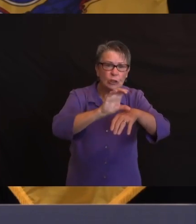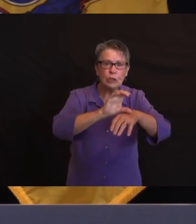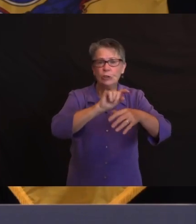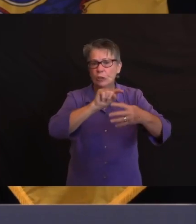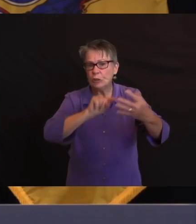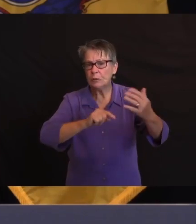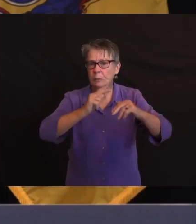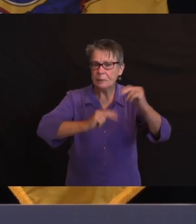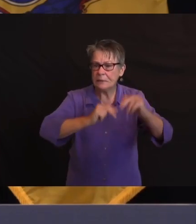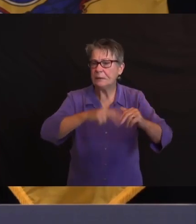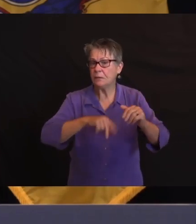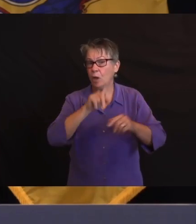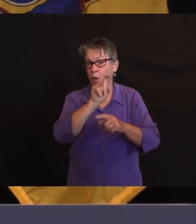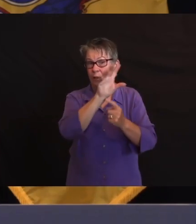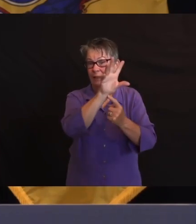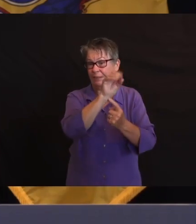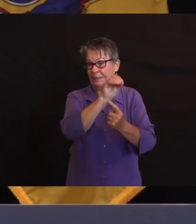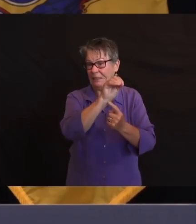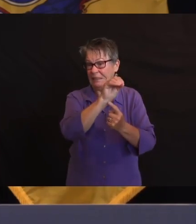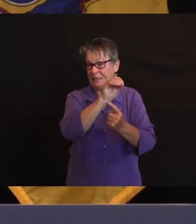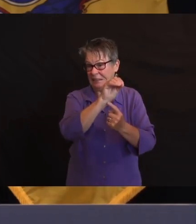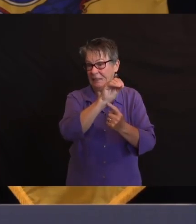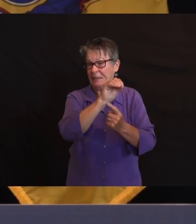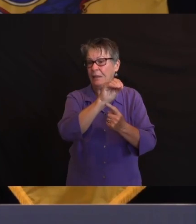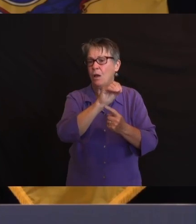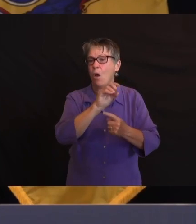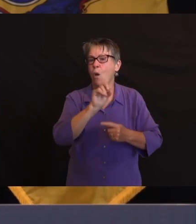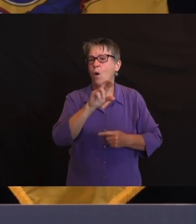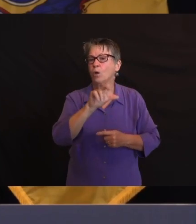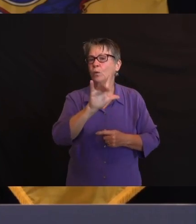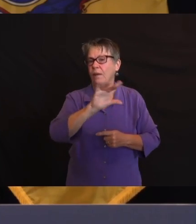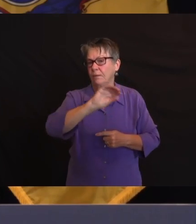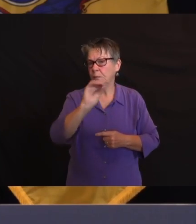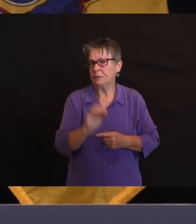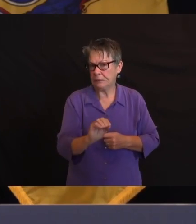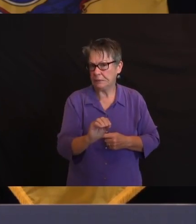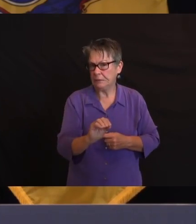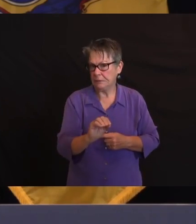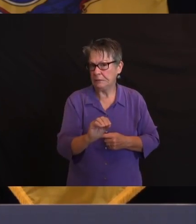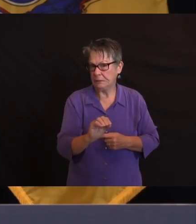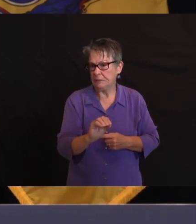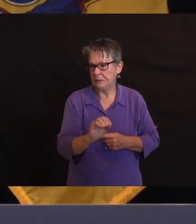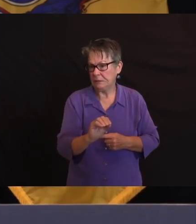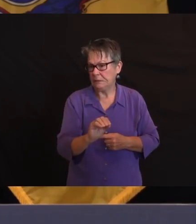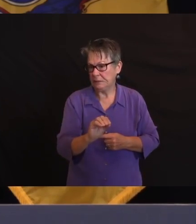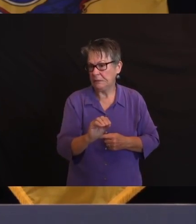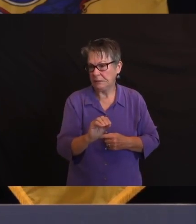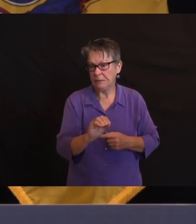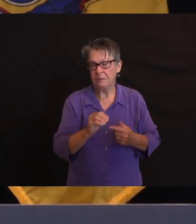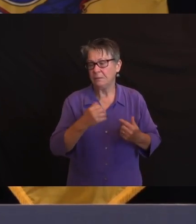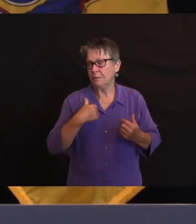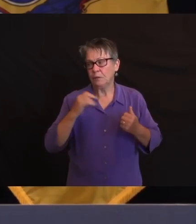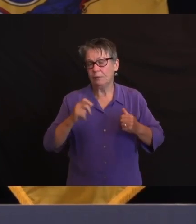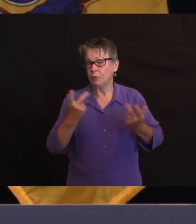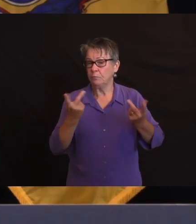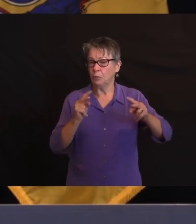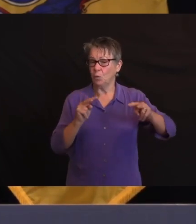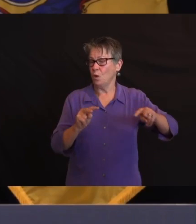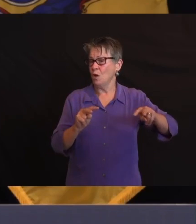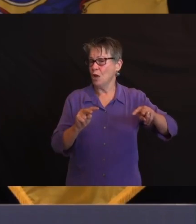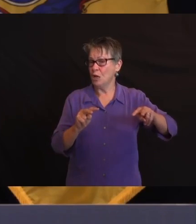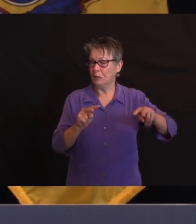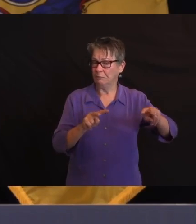many levers that we've pulled that we're going to continue to monitor in real time. Anything you want to add to that, either? You good?